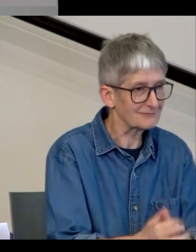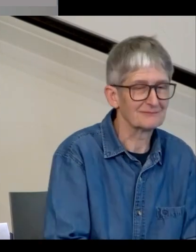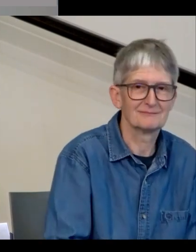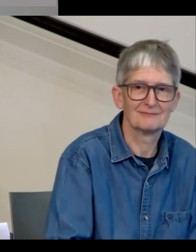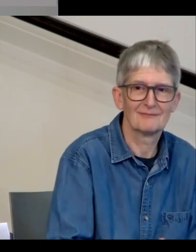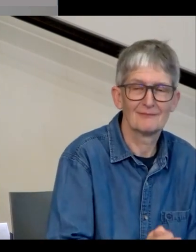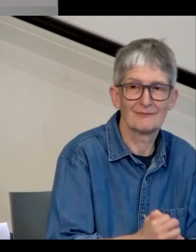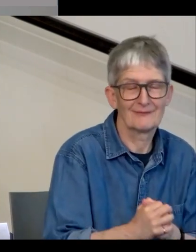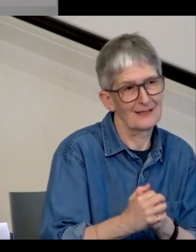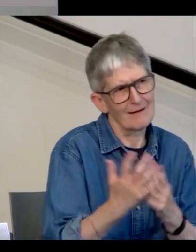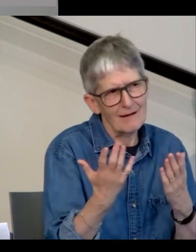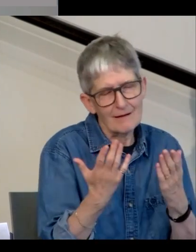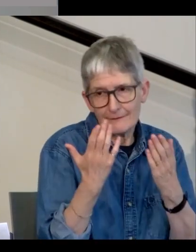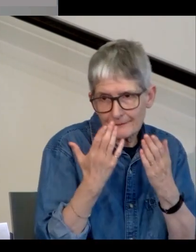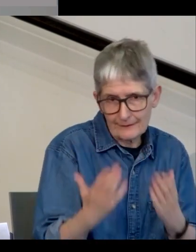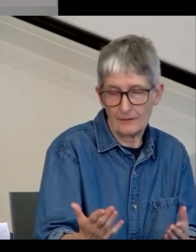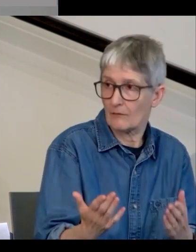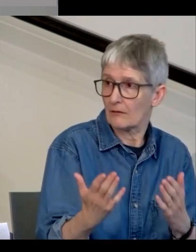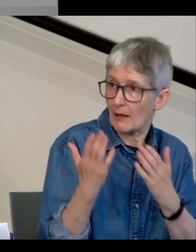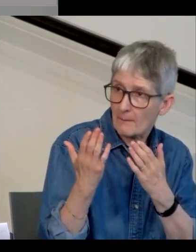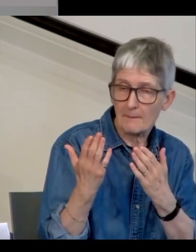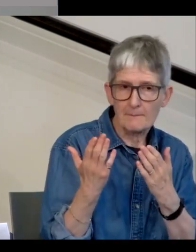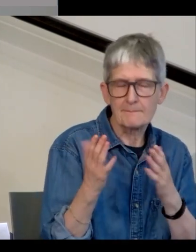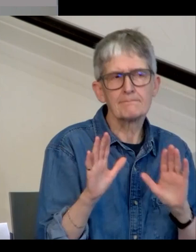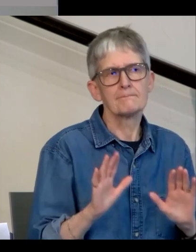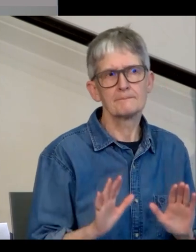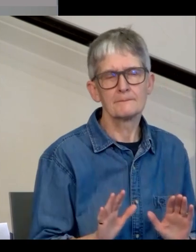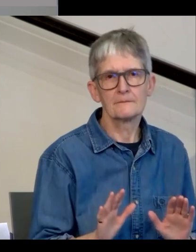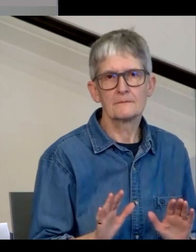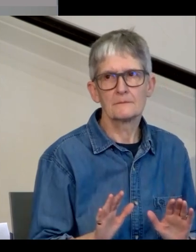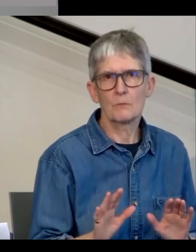And we come now to pause,